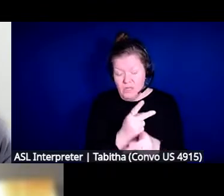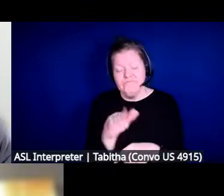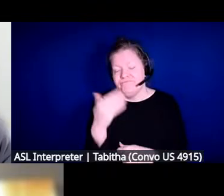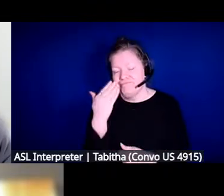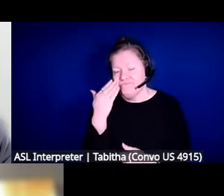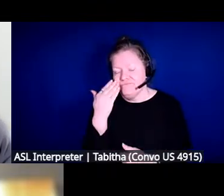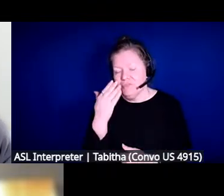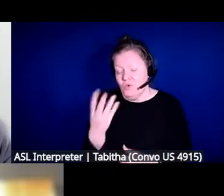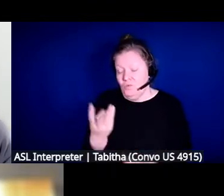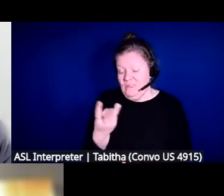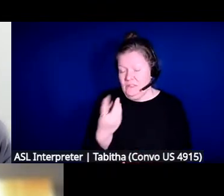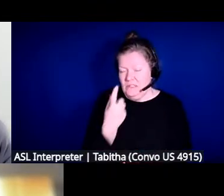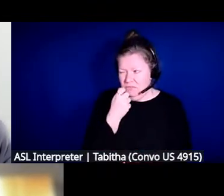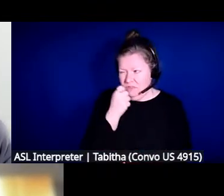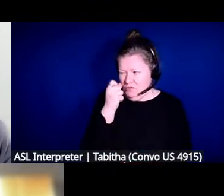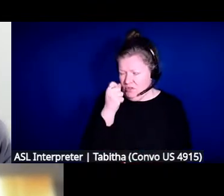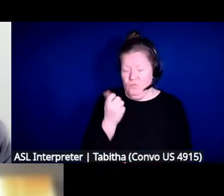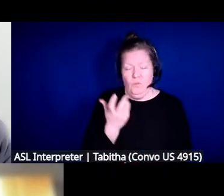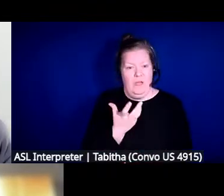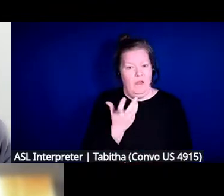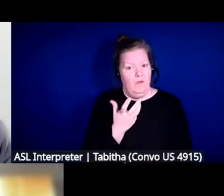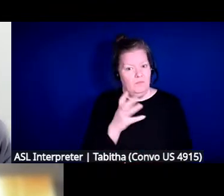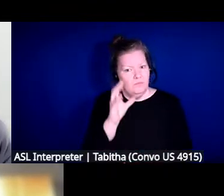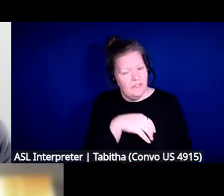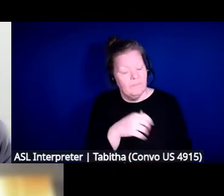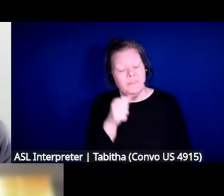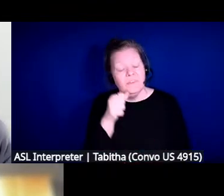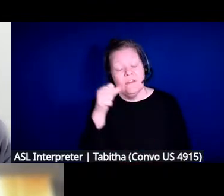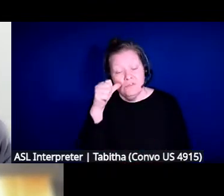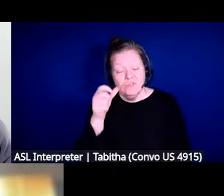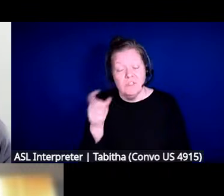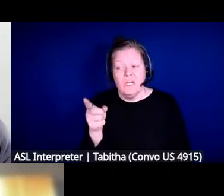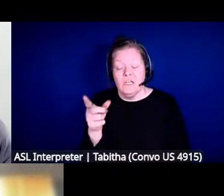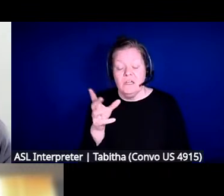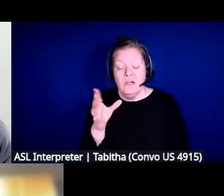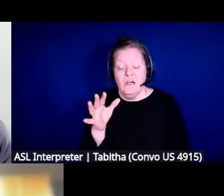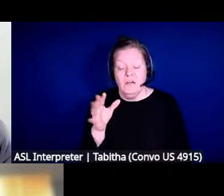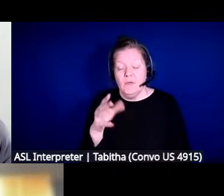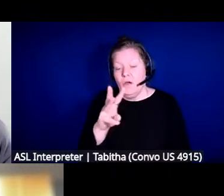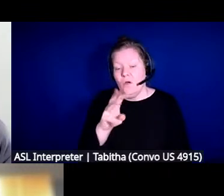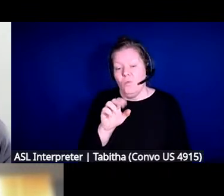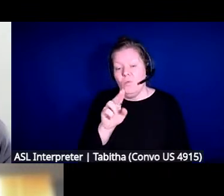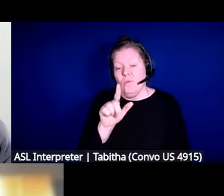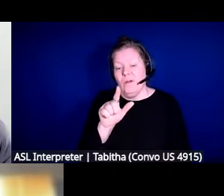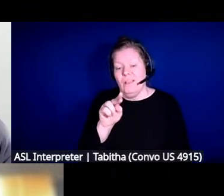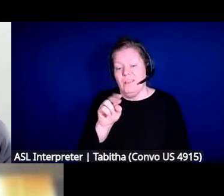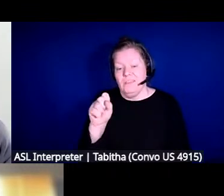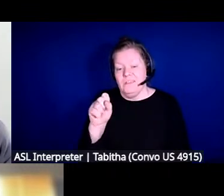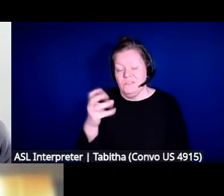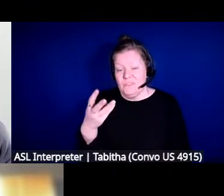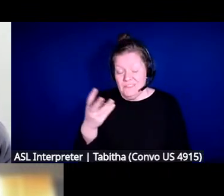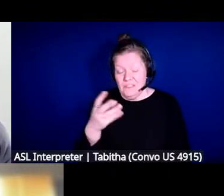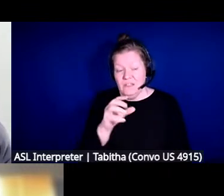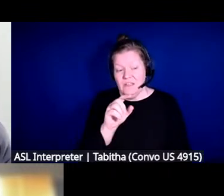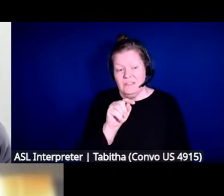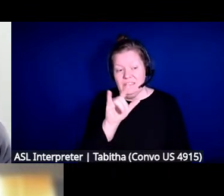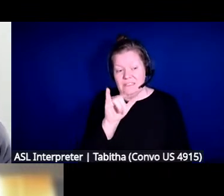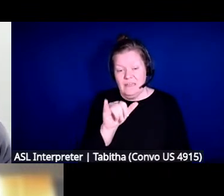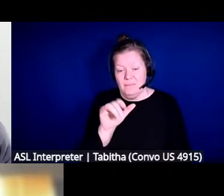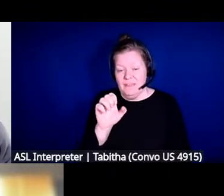that yesterday, wow, weird. Yesterday was the Wellness Wednesday, and Tammy Egbert